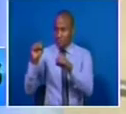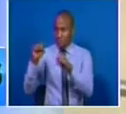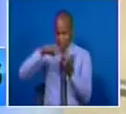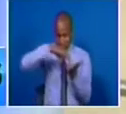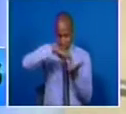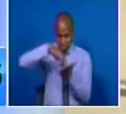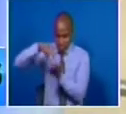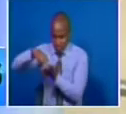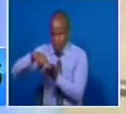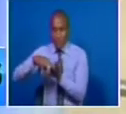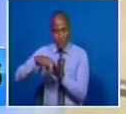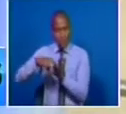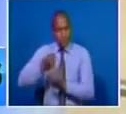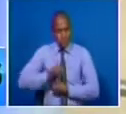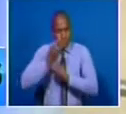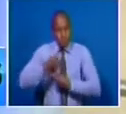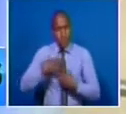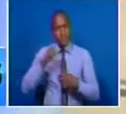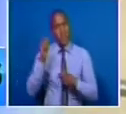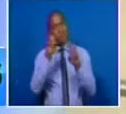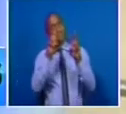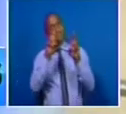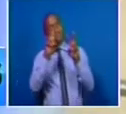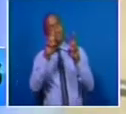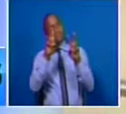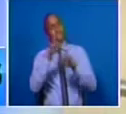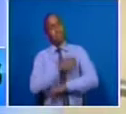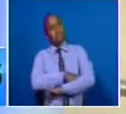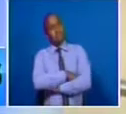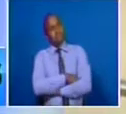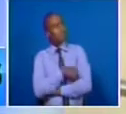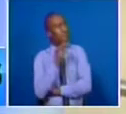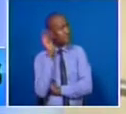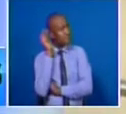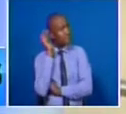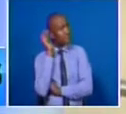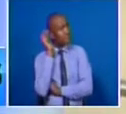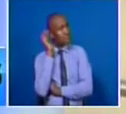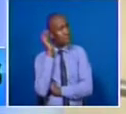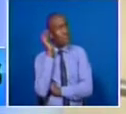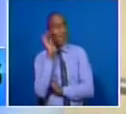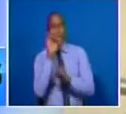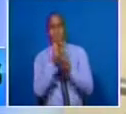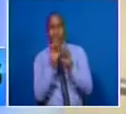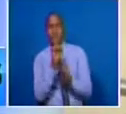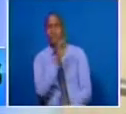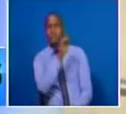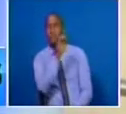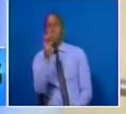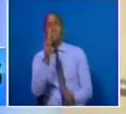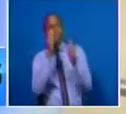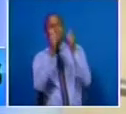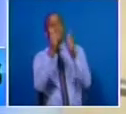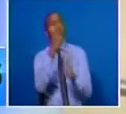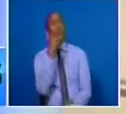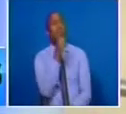would be auditioning themselves for the Kenyan people, Kenyans will be listening to hear who has the best plan